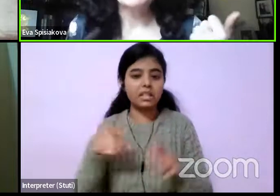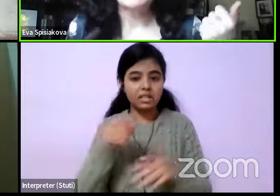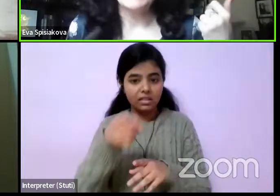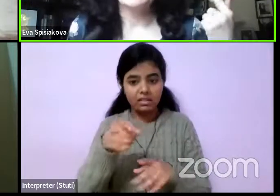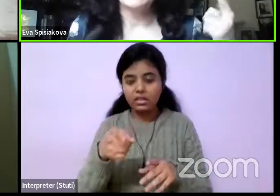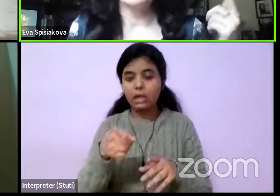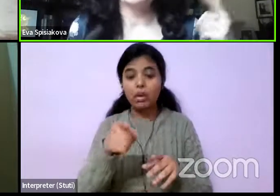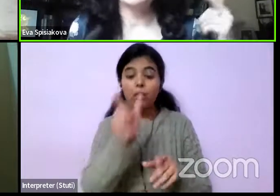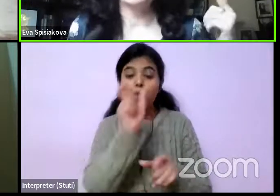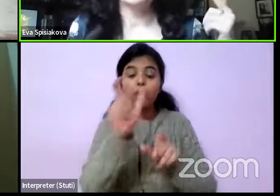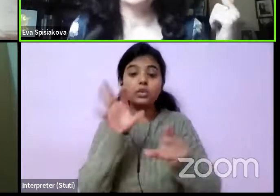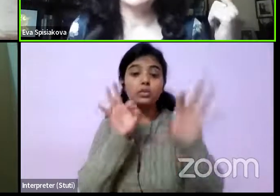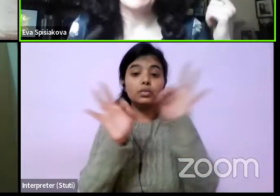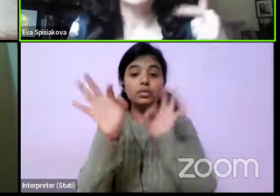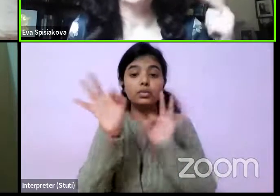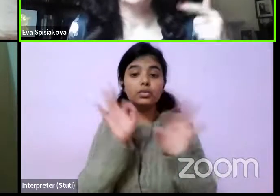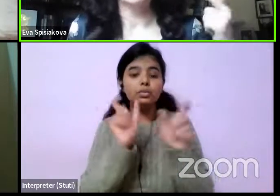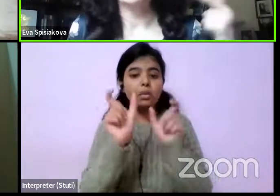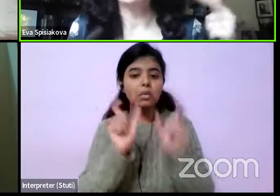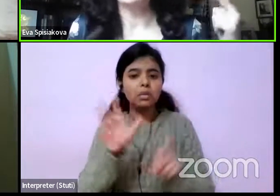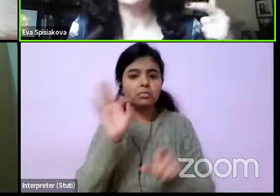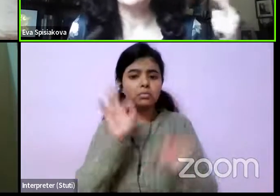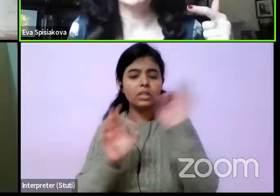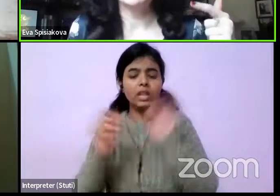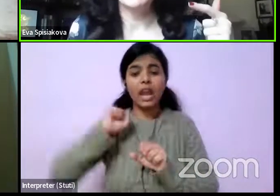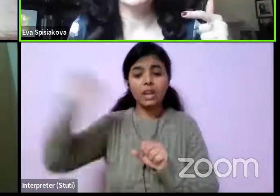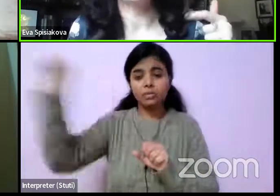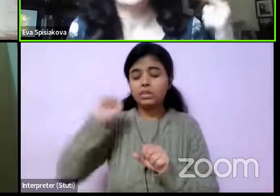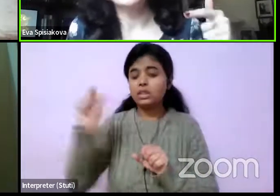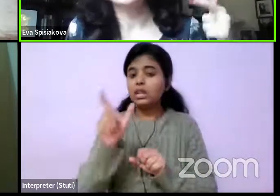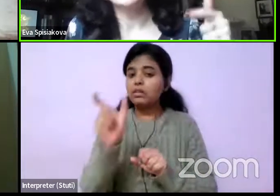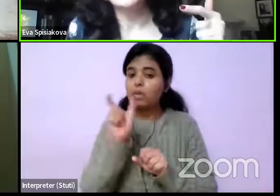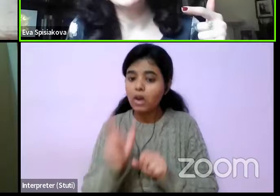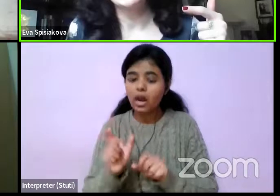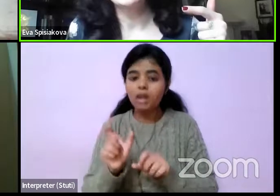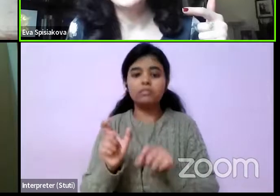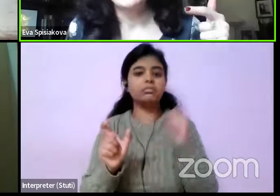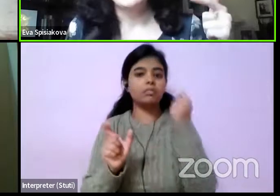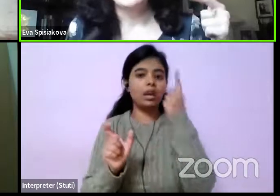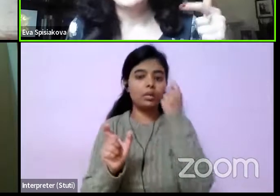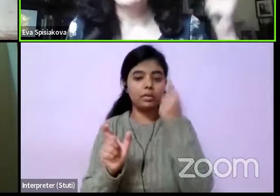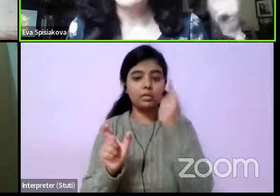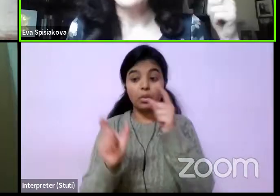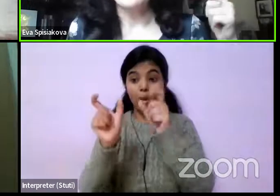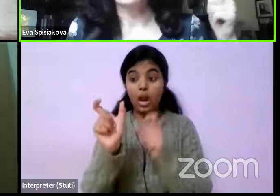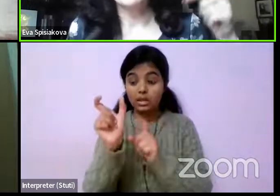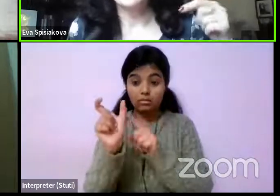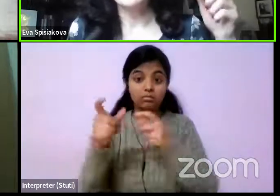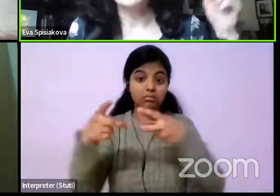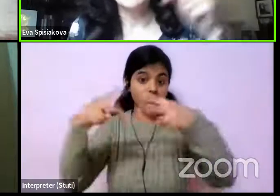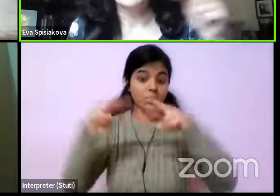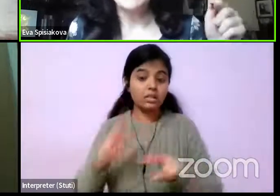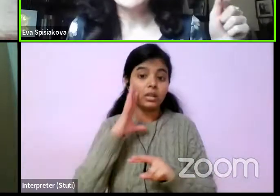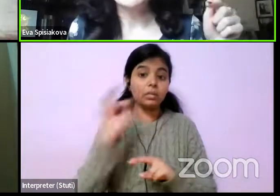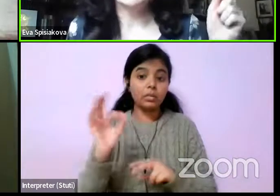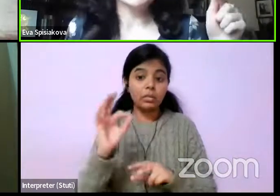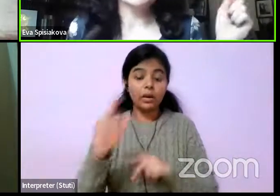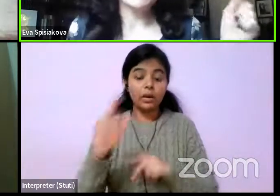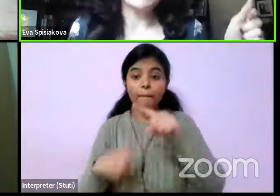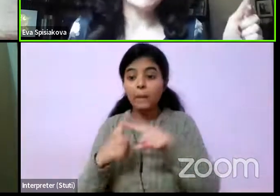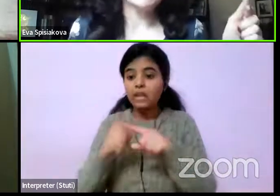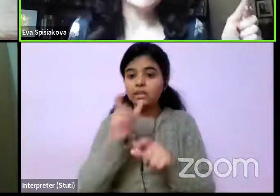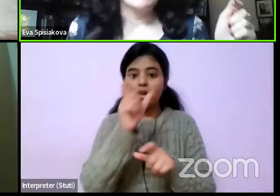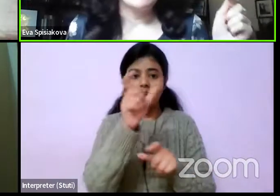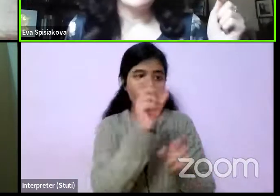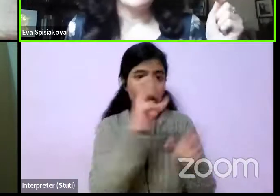choice of words, but I think in terms of activism, it's even more important to look at what gets translated, why the choice of certain articles